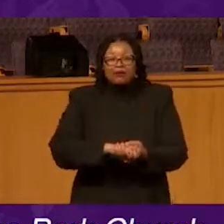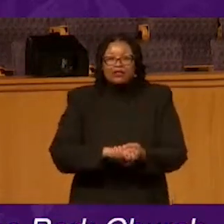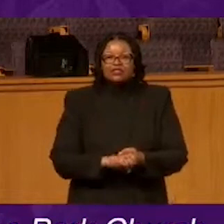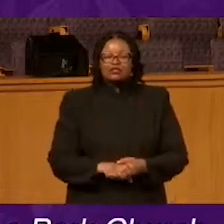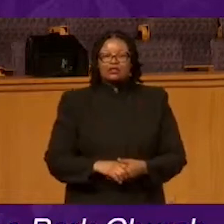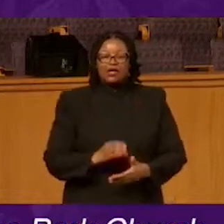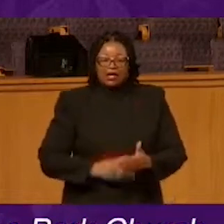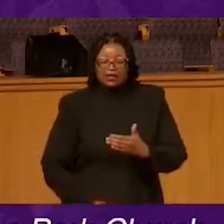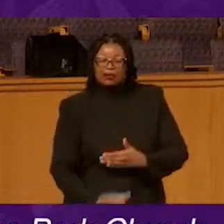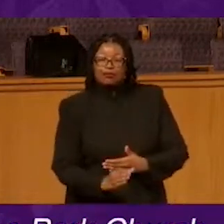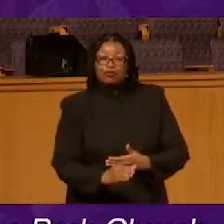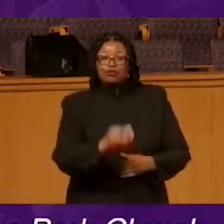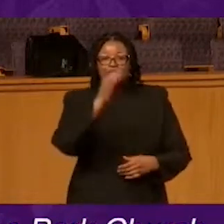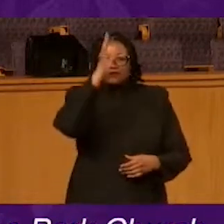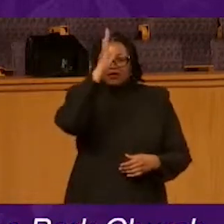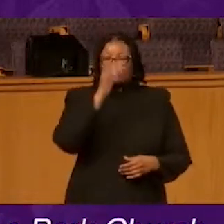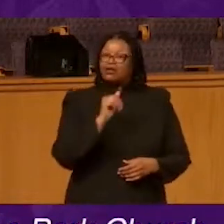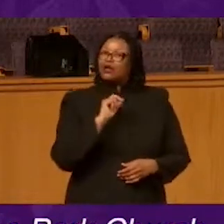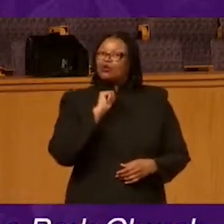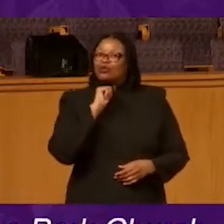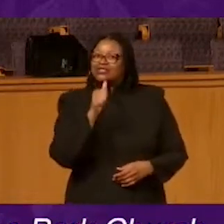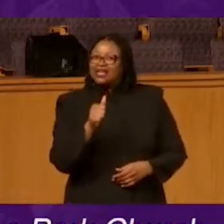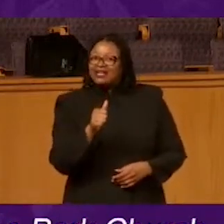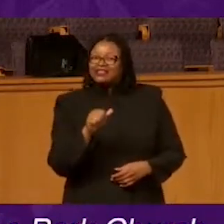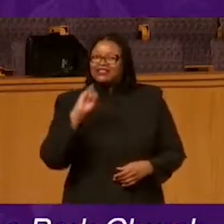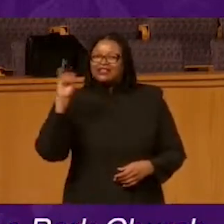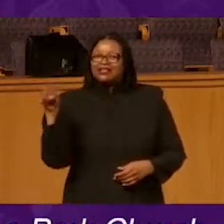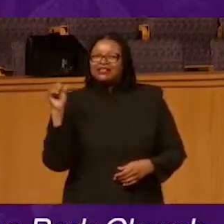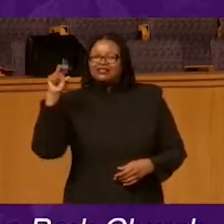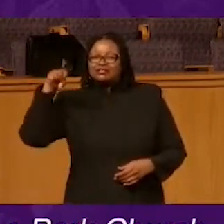wasn't Joseph. It was the Holy Spirit.